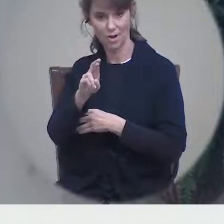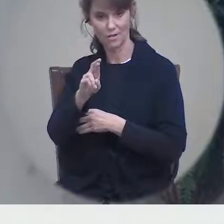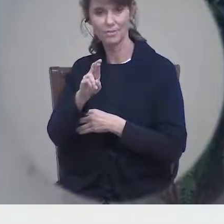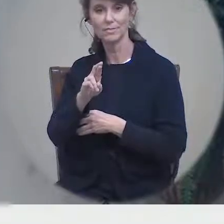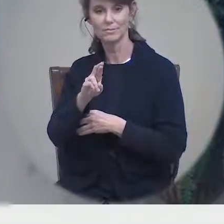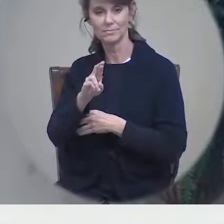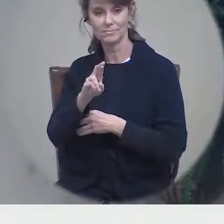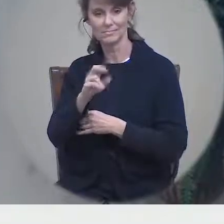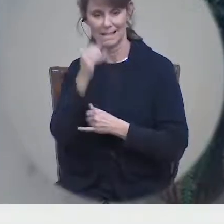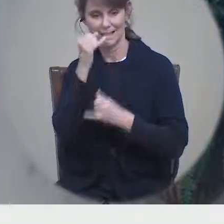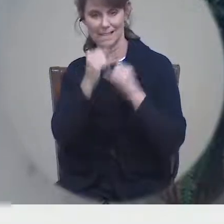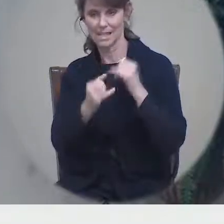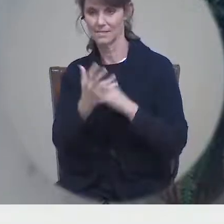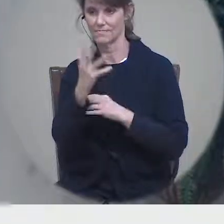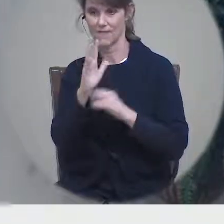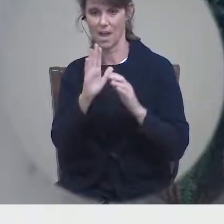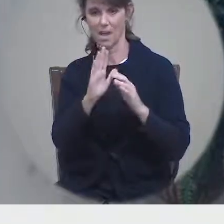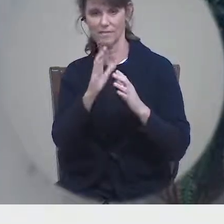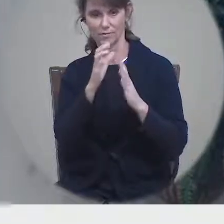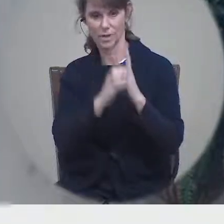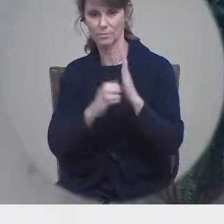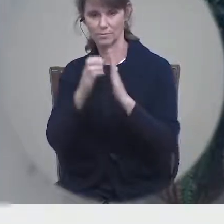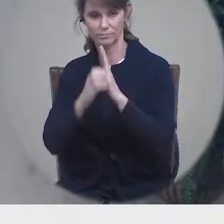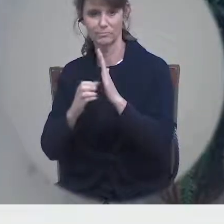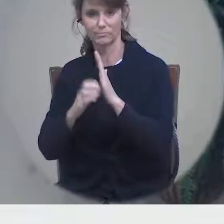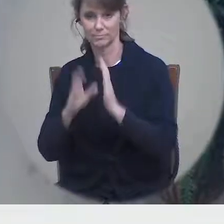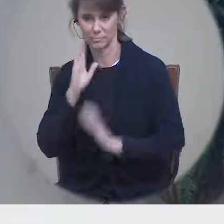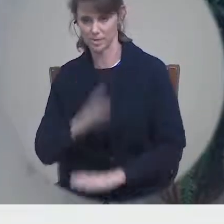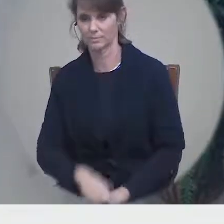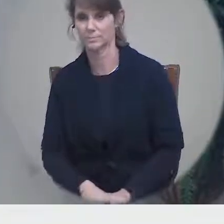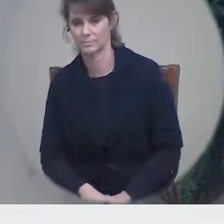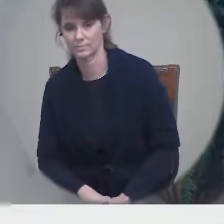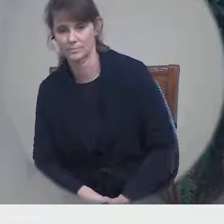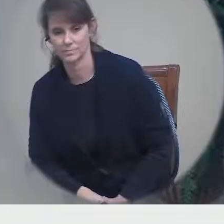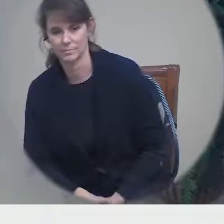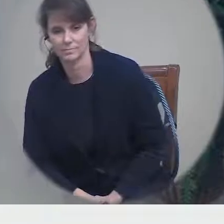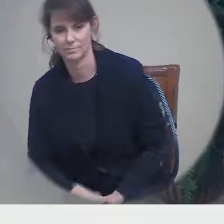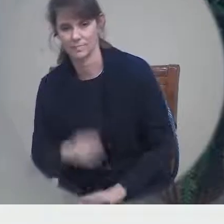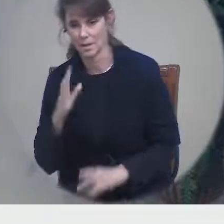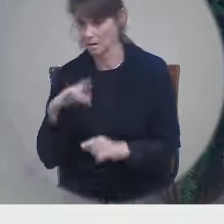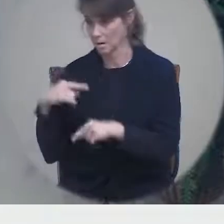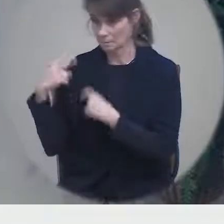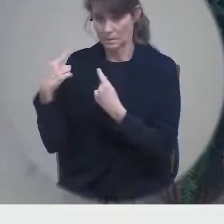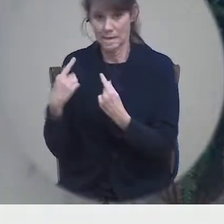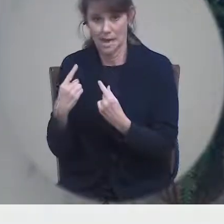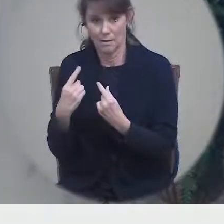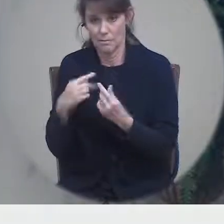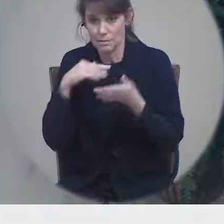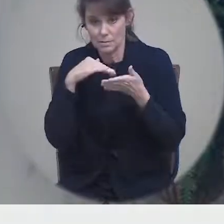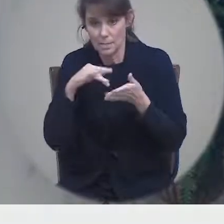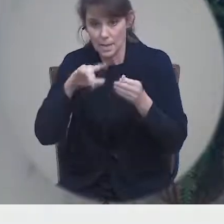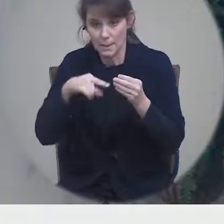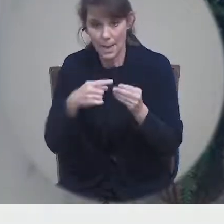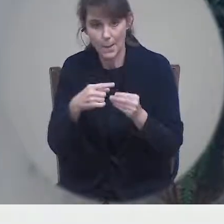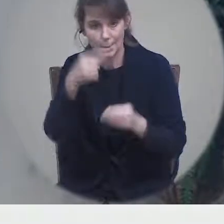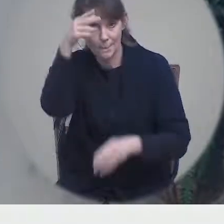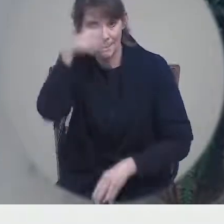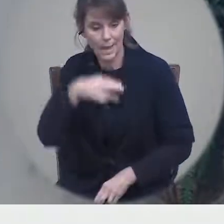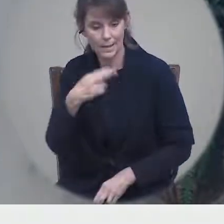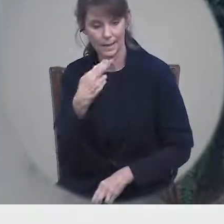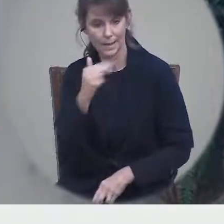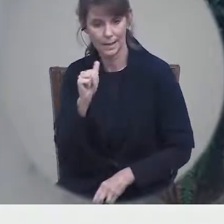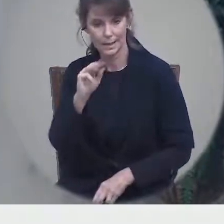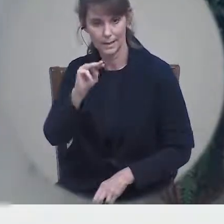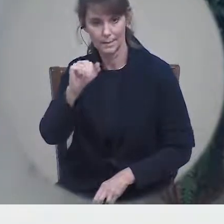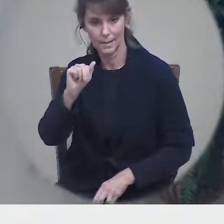in the book of Esther, we've kind of led up to this point. We had looked at where Haman, who really is the antagonist in